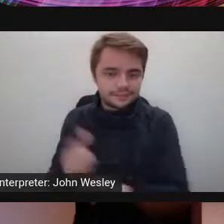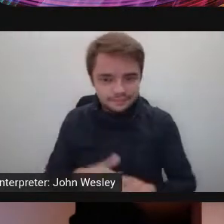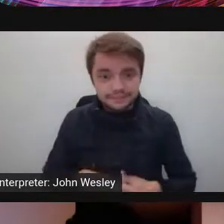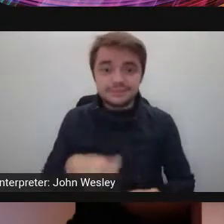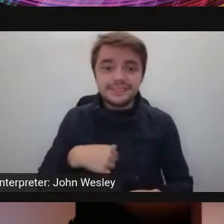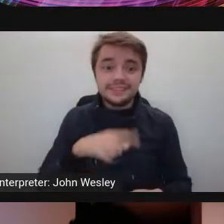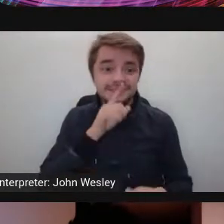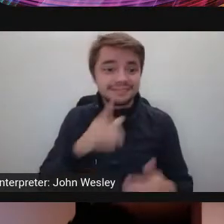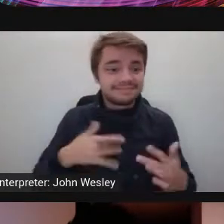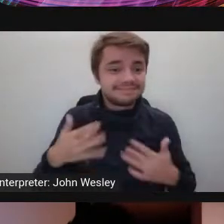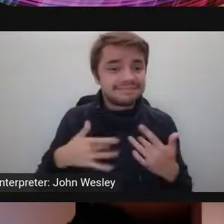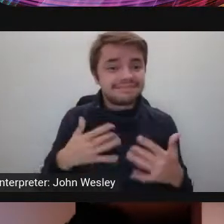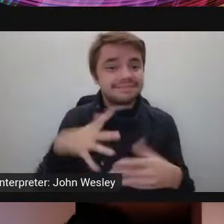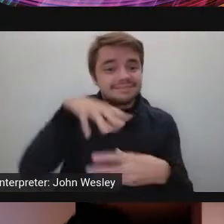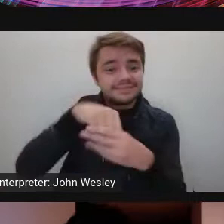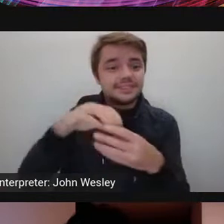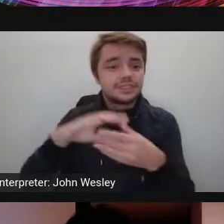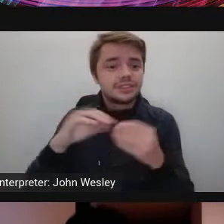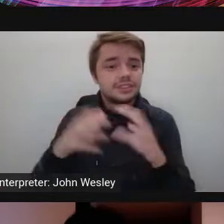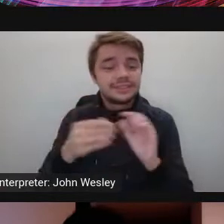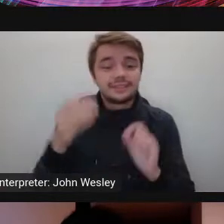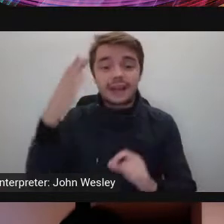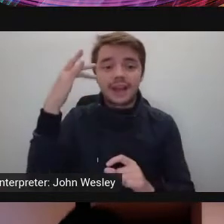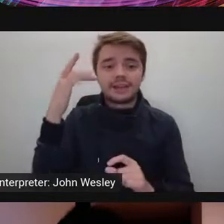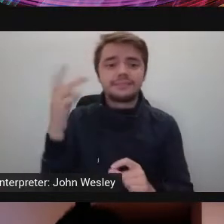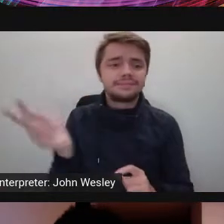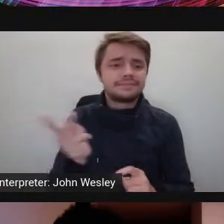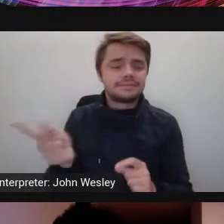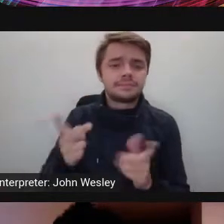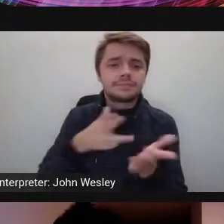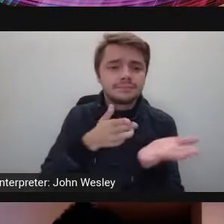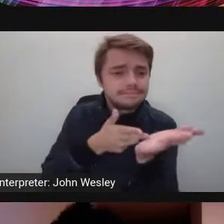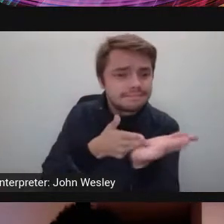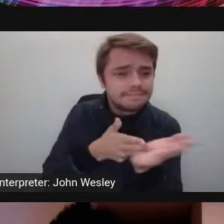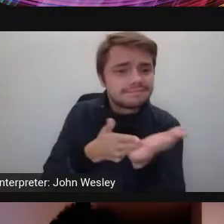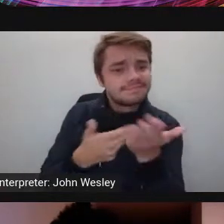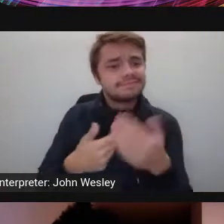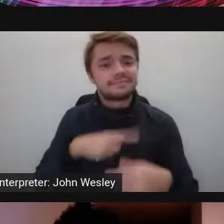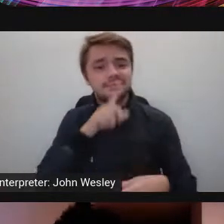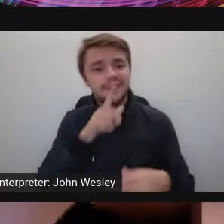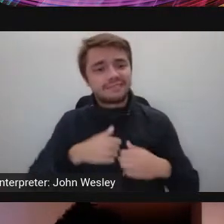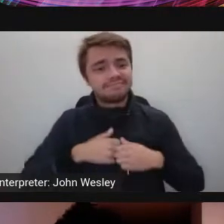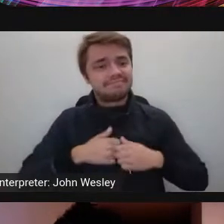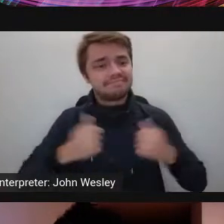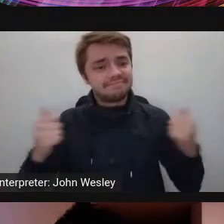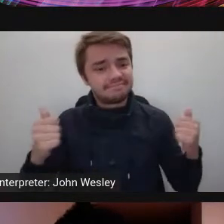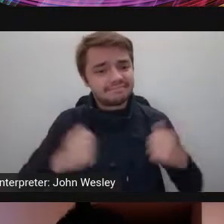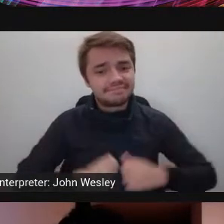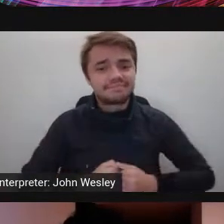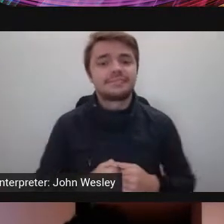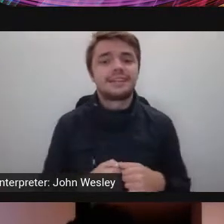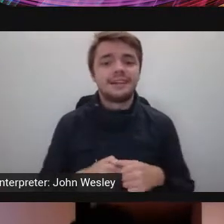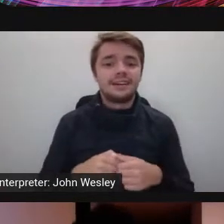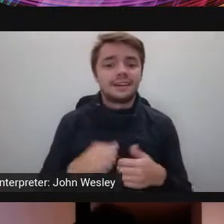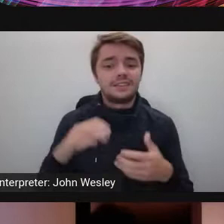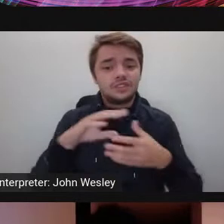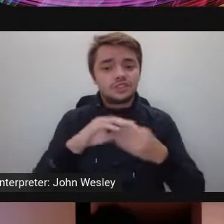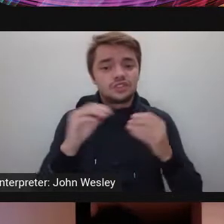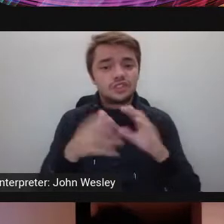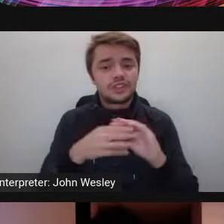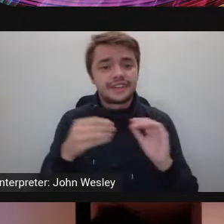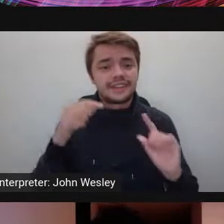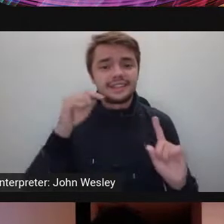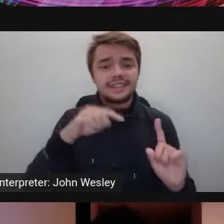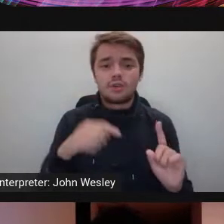were really honest with their job. And the story is a story that shows us just a love story,